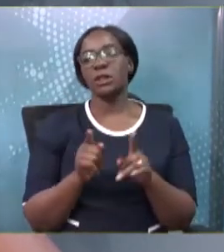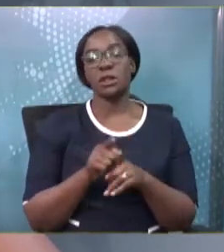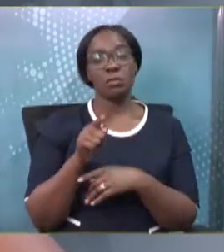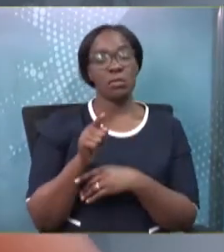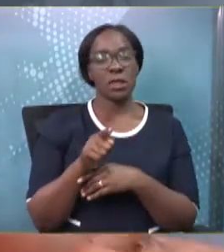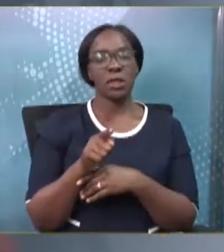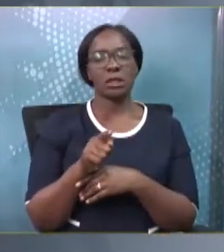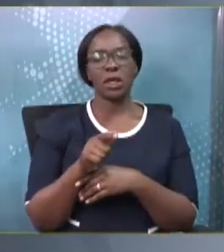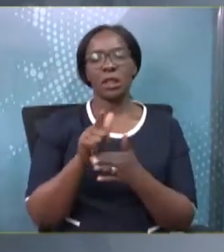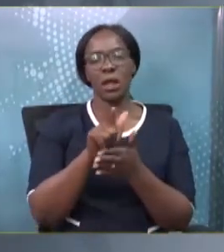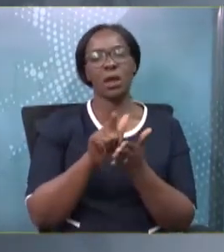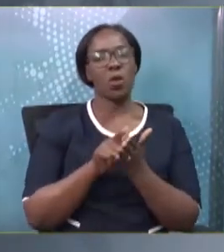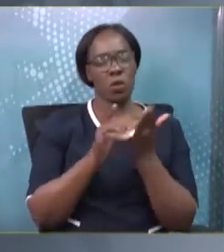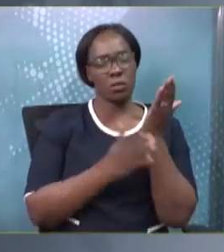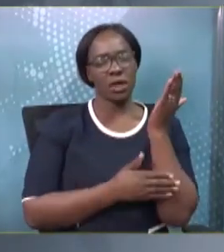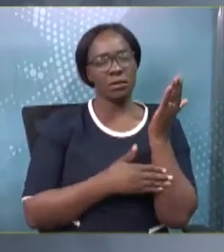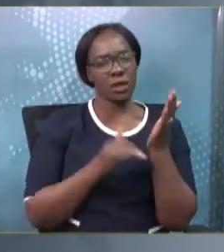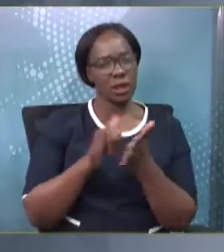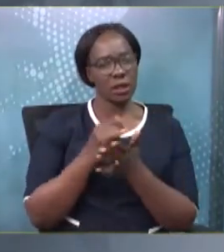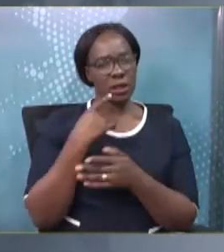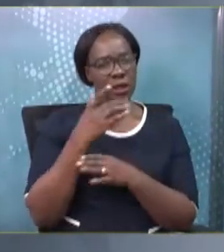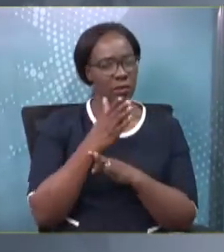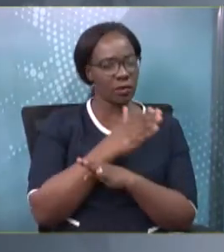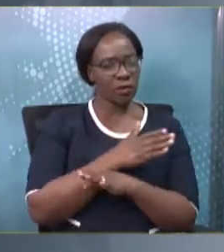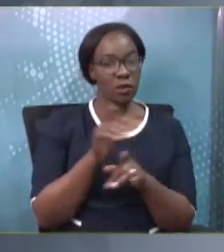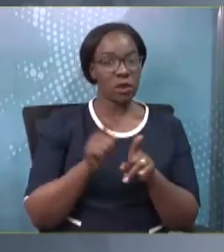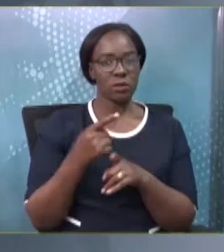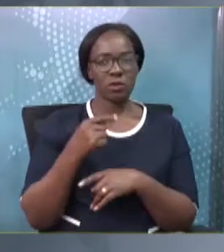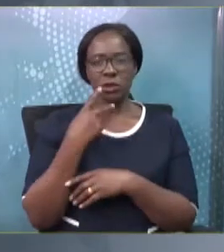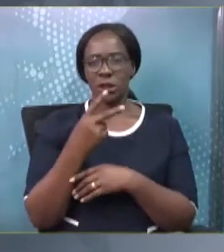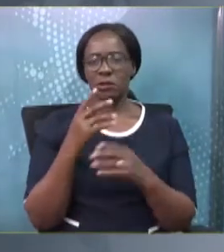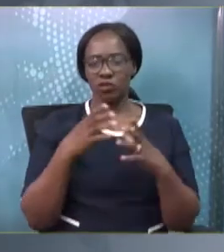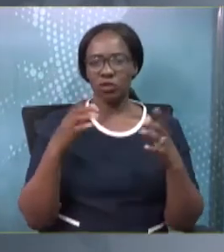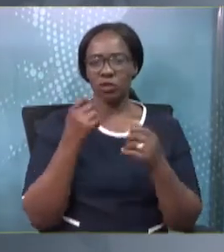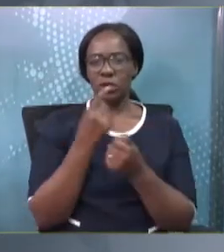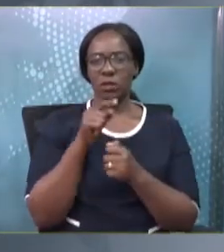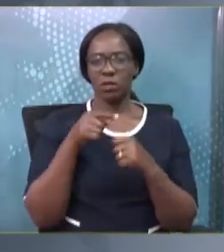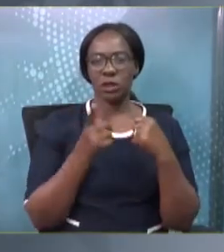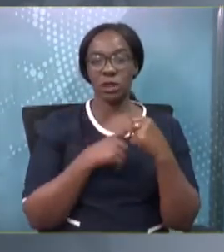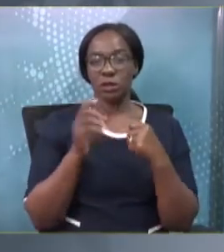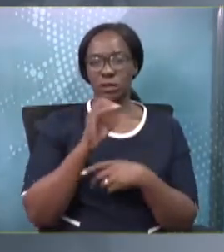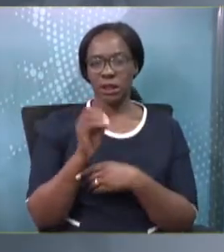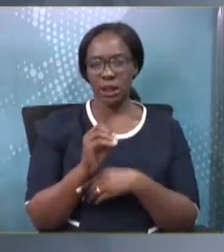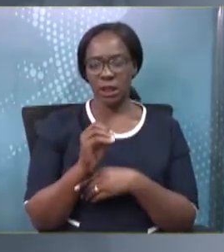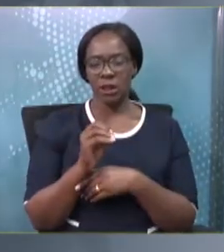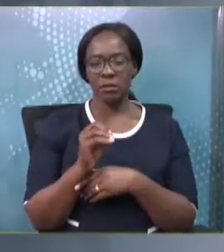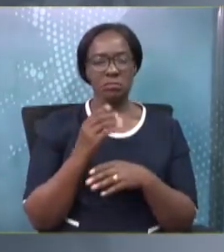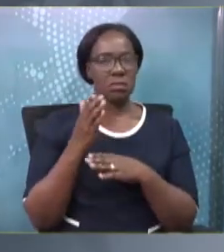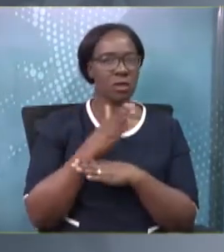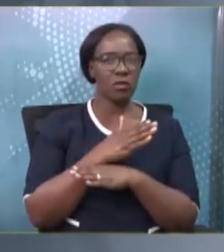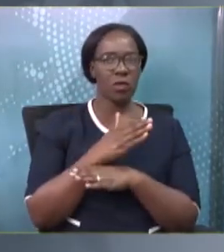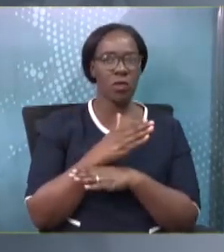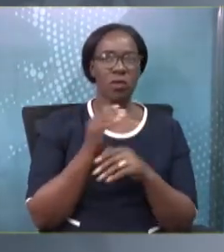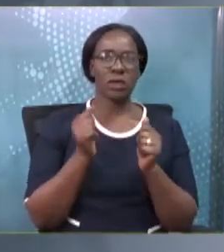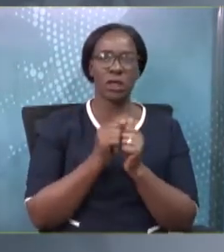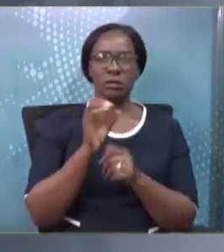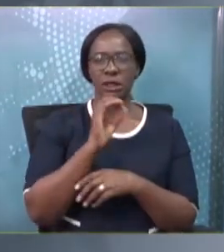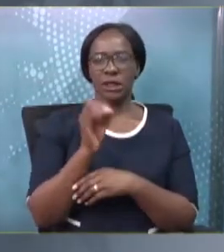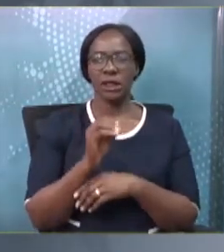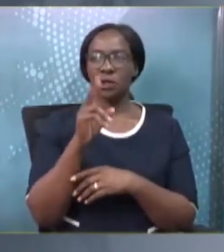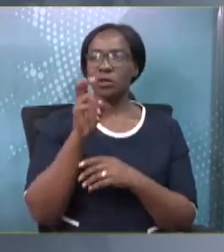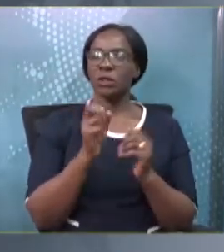is non-performing loans. As I'd mentioned earlier, we've seen it rise to 11.6%, up from 10%